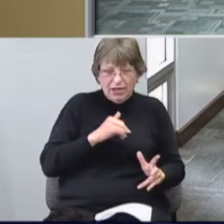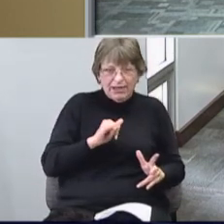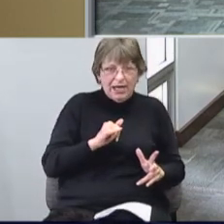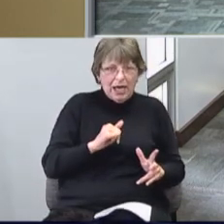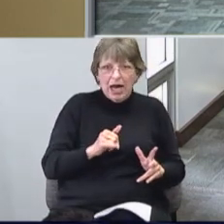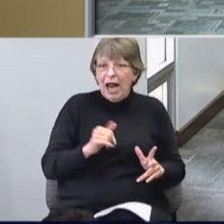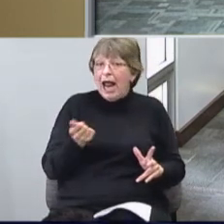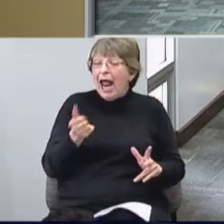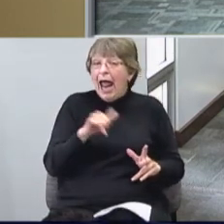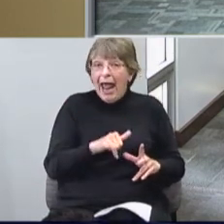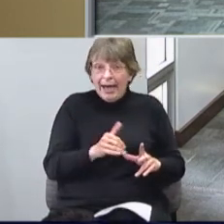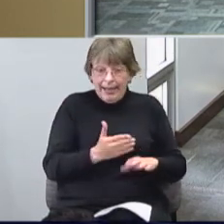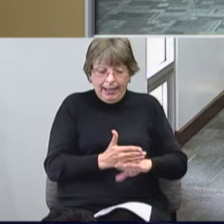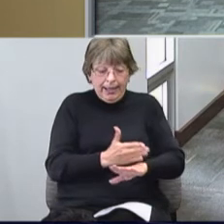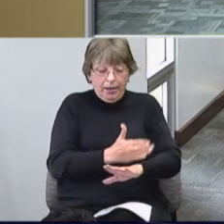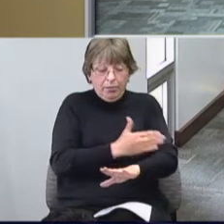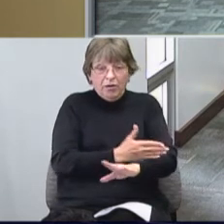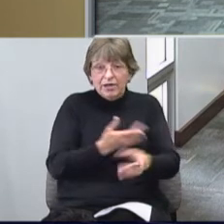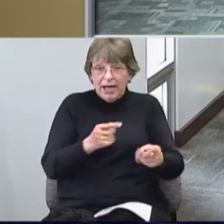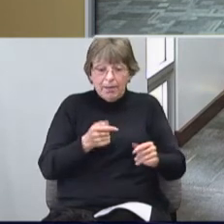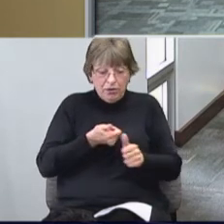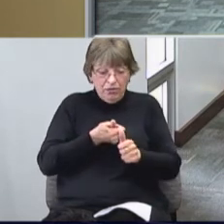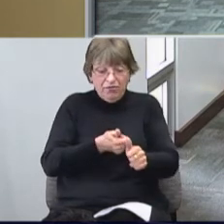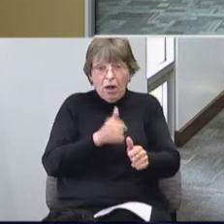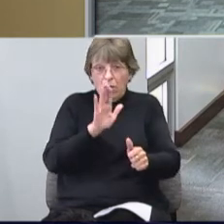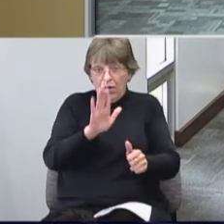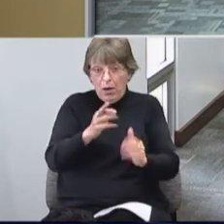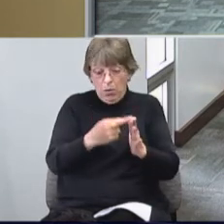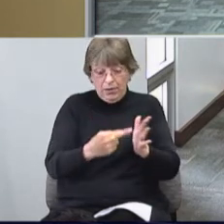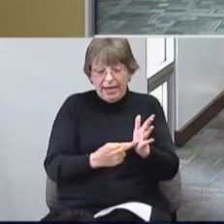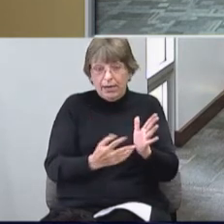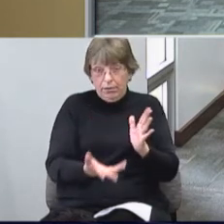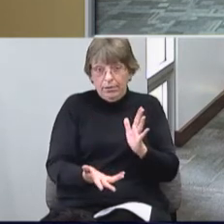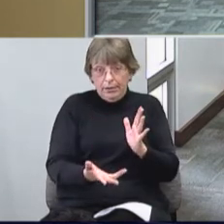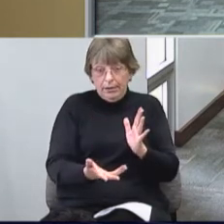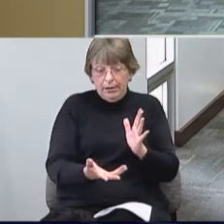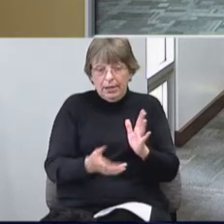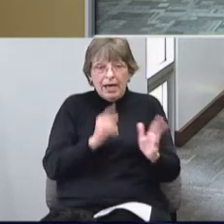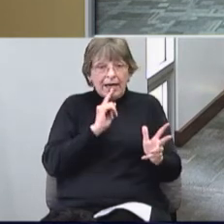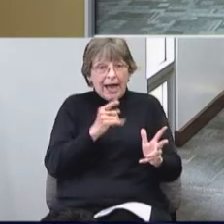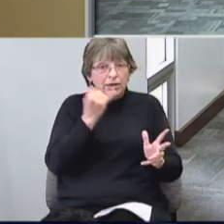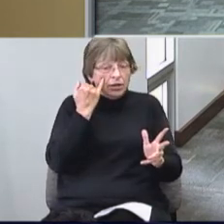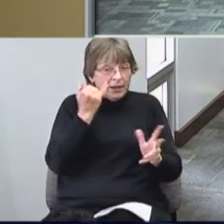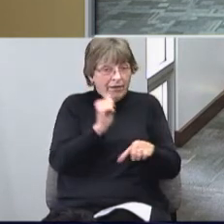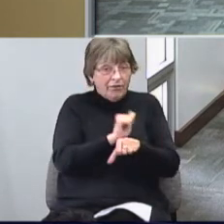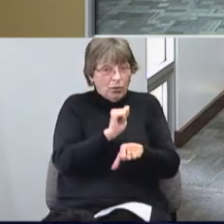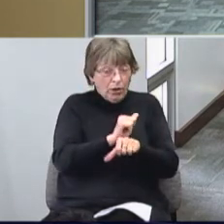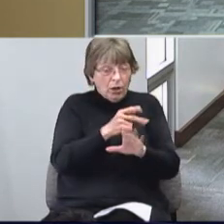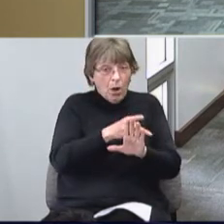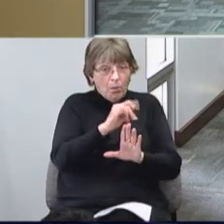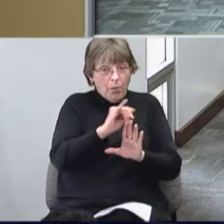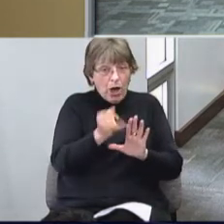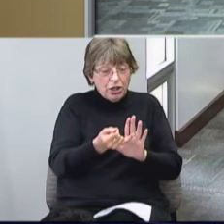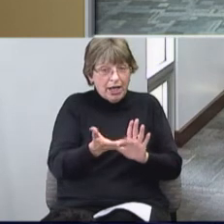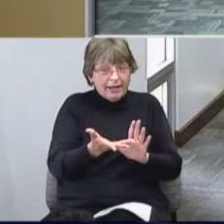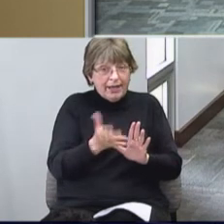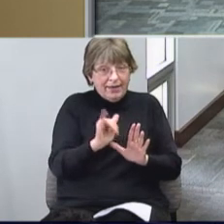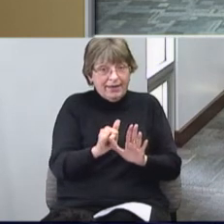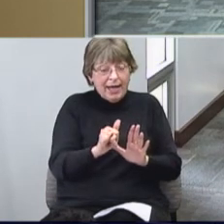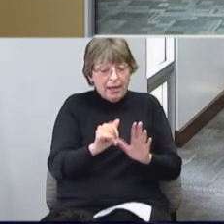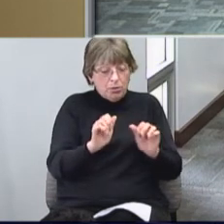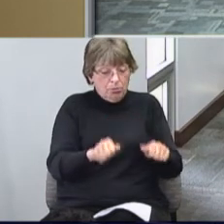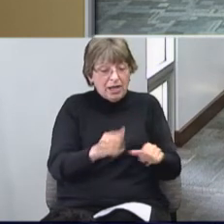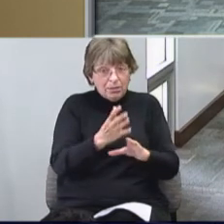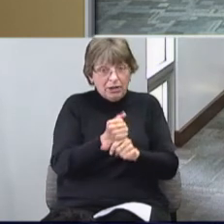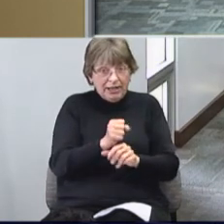of improvements, as long as you comply with their standards. And actually, if you're doing a project that is eligible for